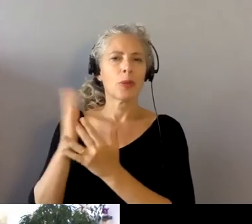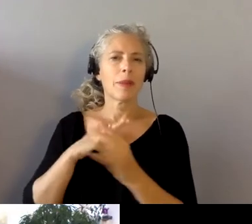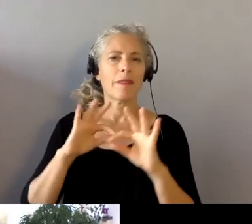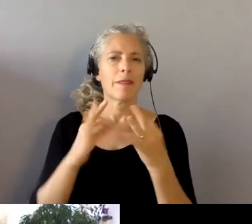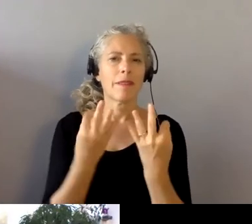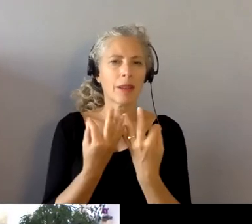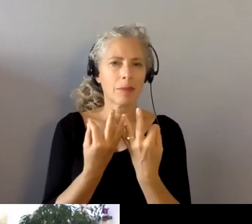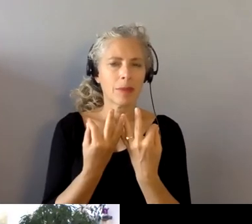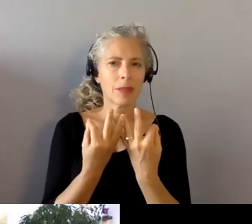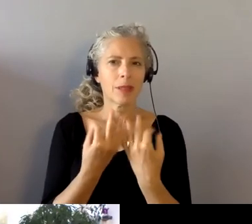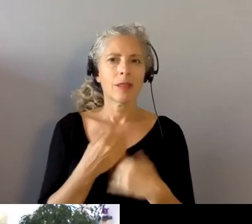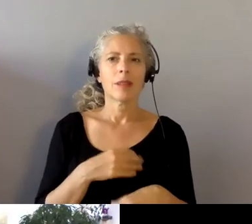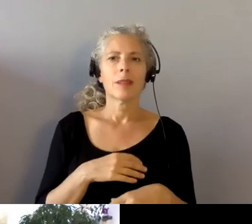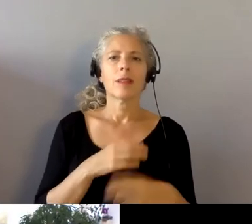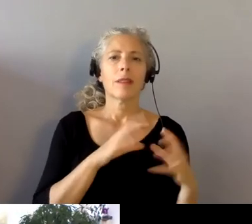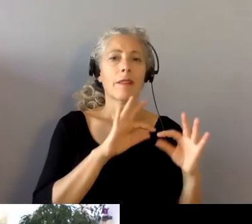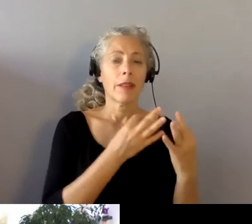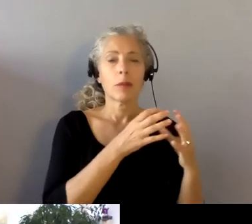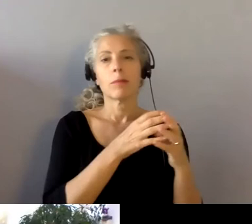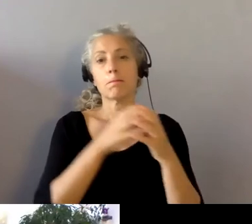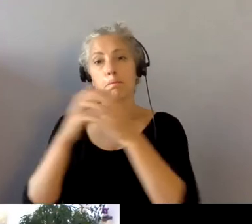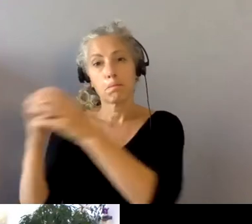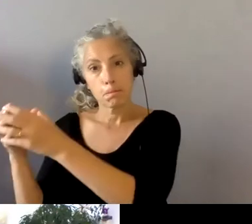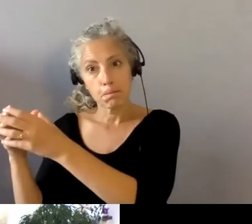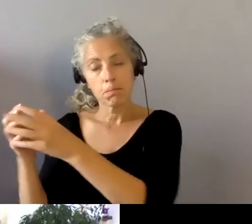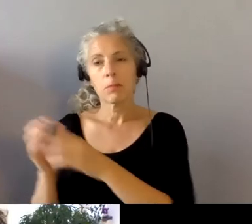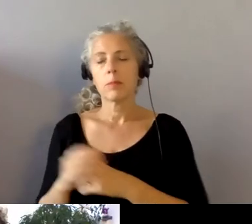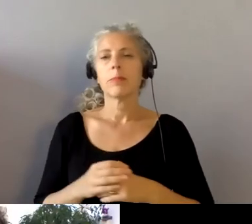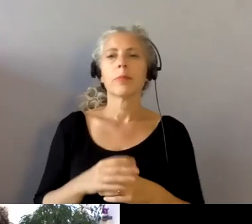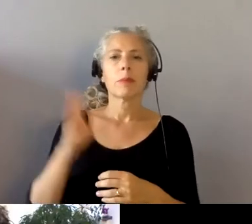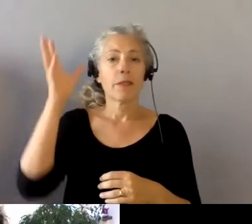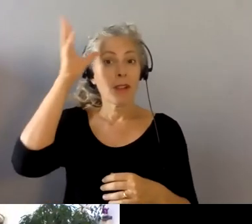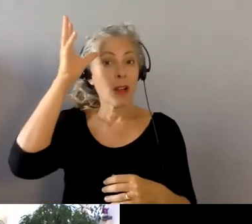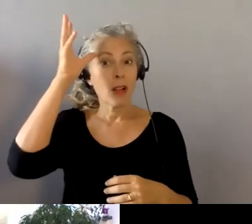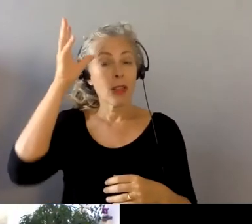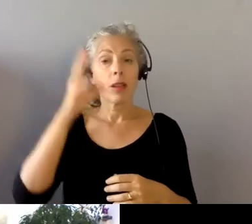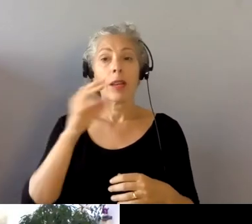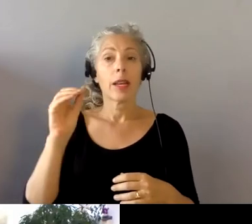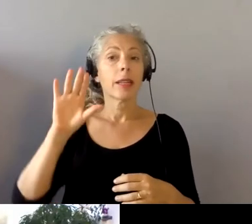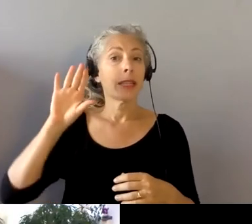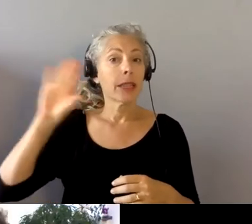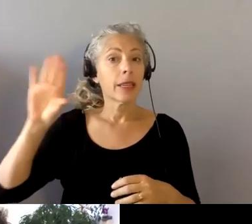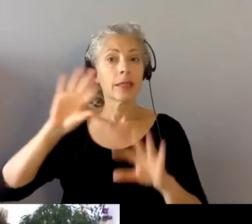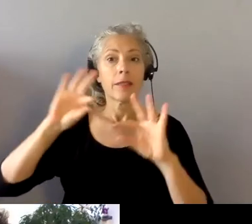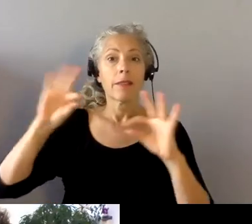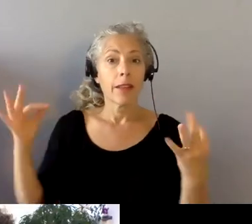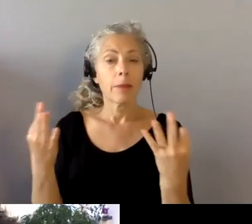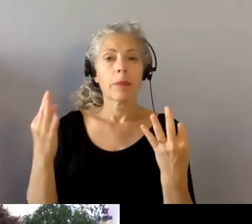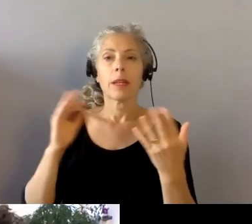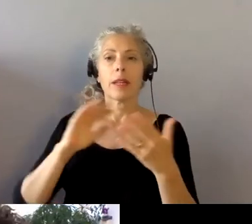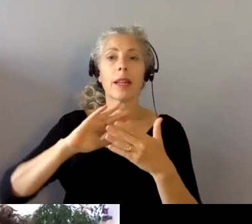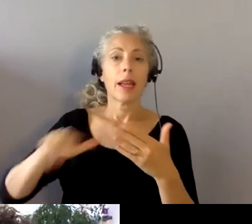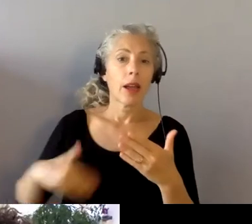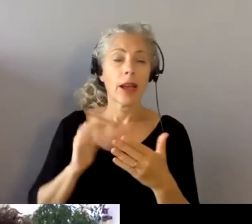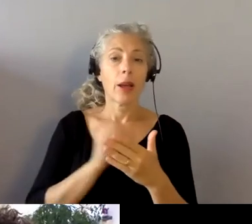and has been through going back with my family and through my father and all of his family and our family that are there.